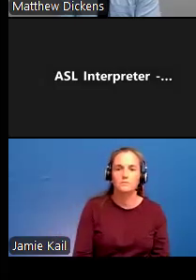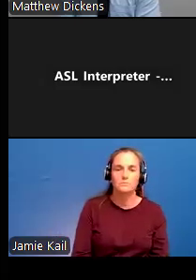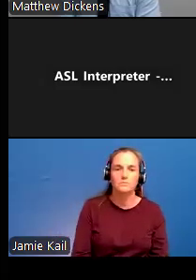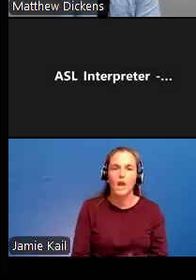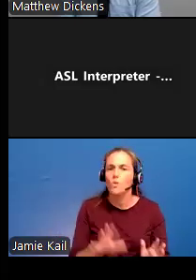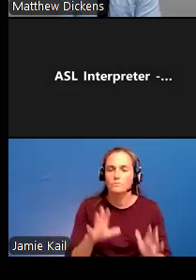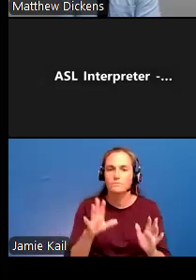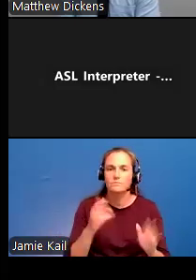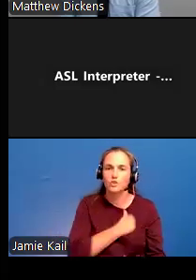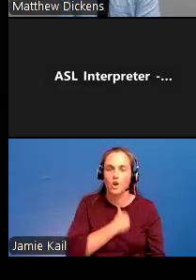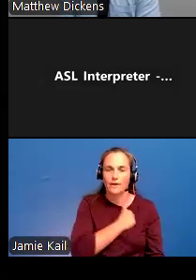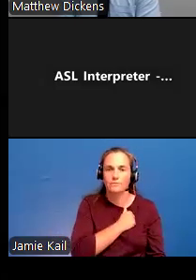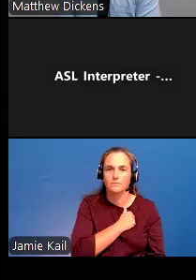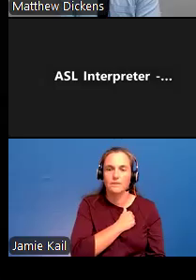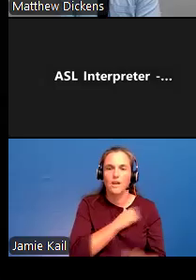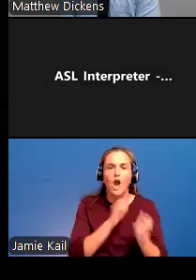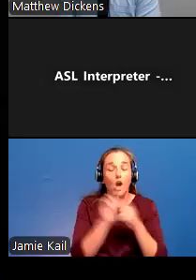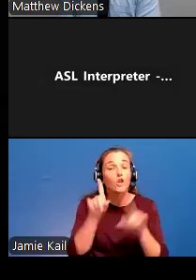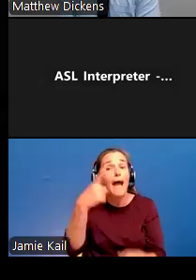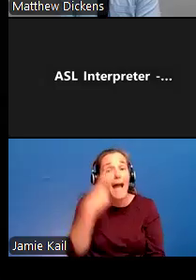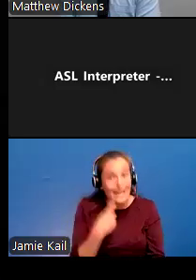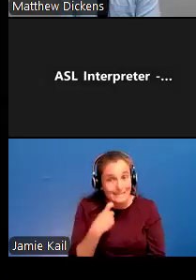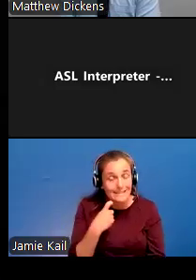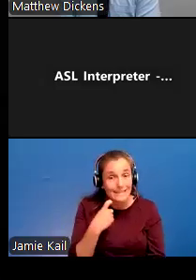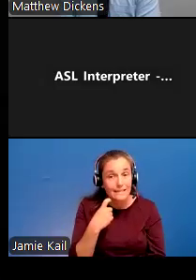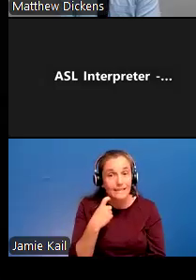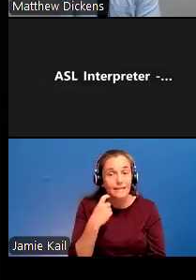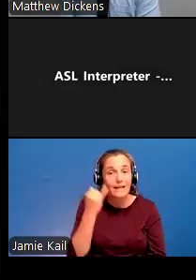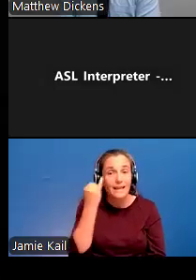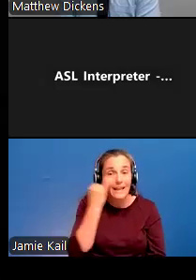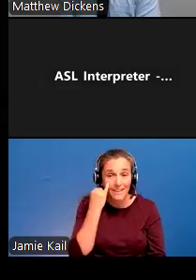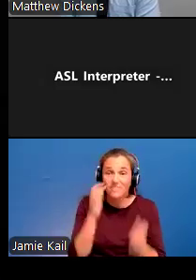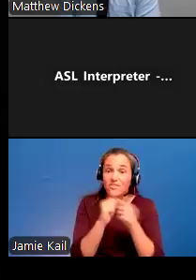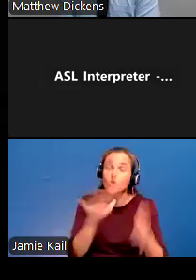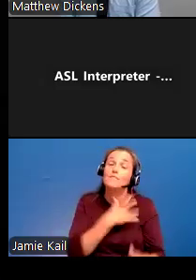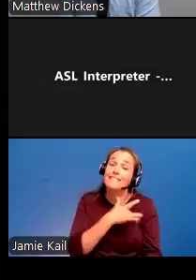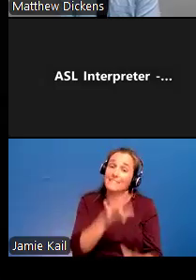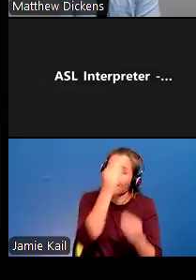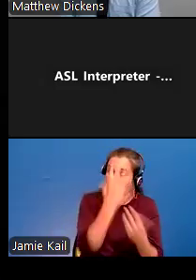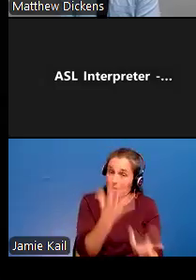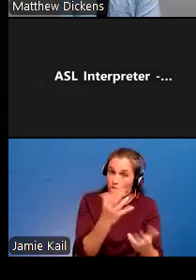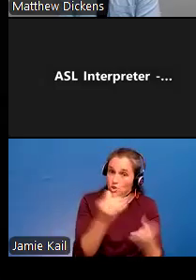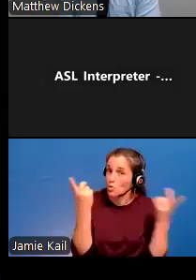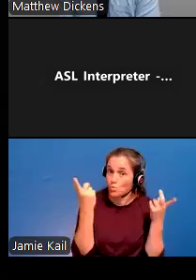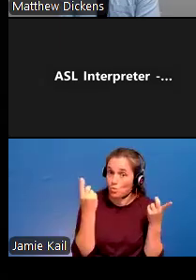So are you asking if there's sensitive information, what do